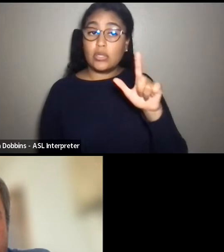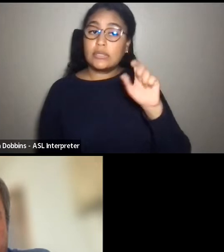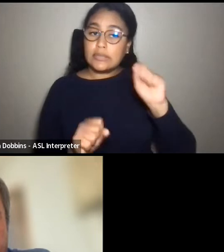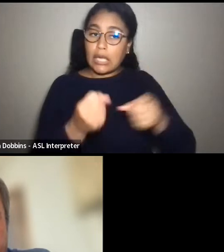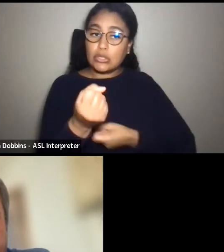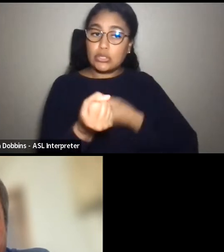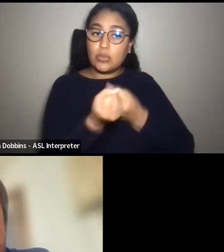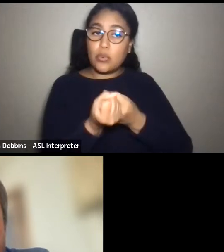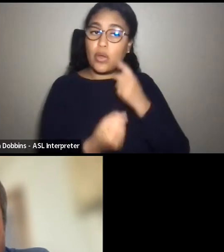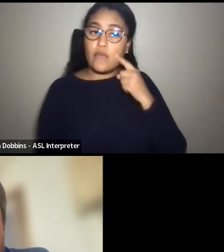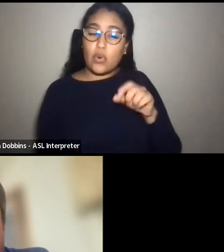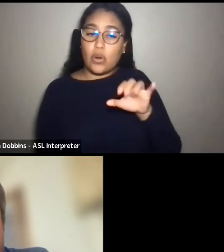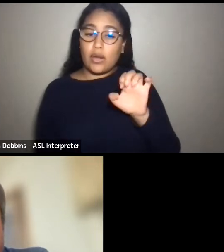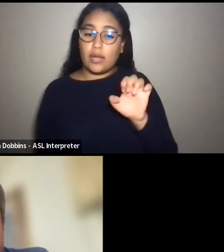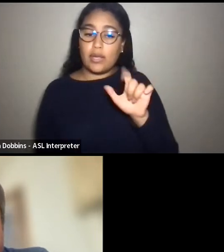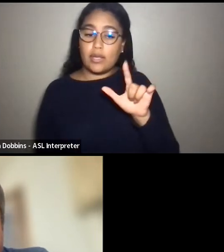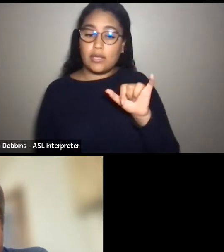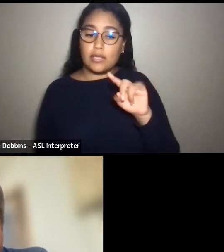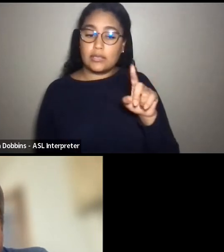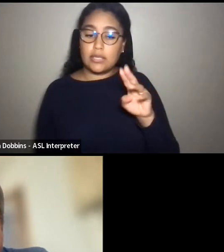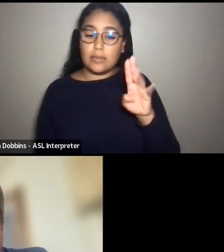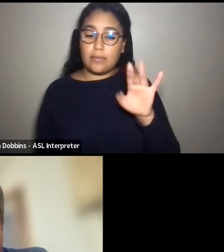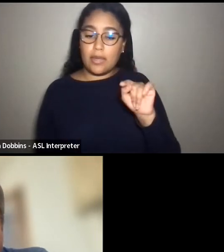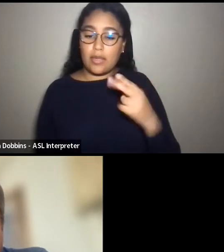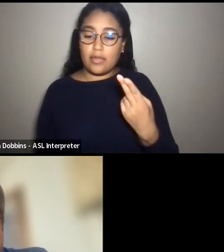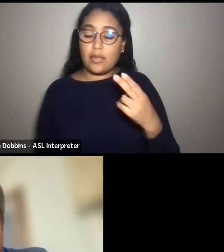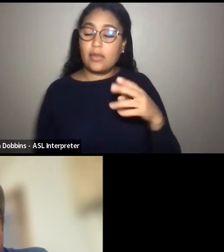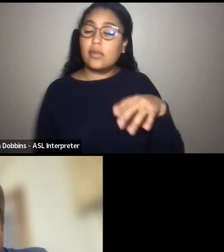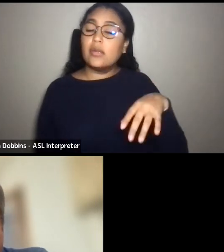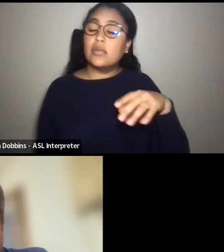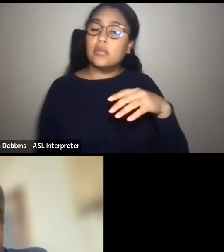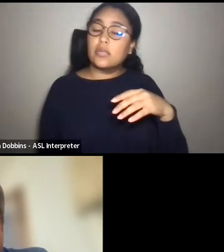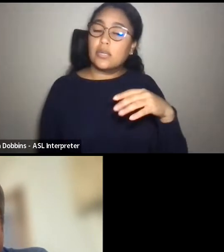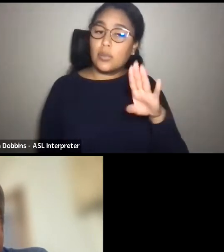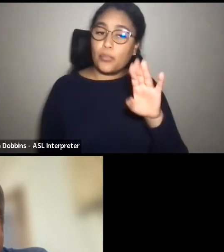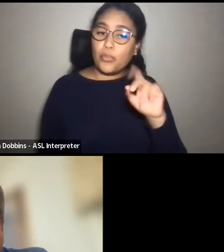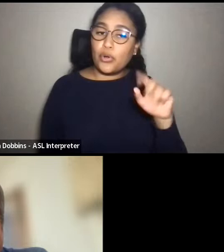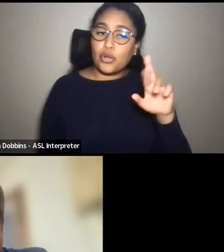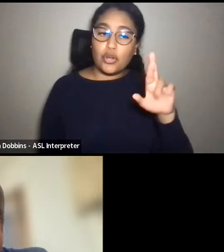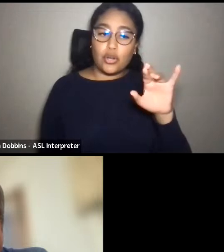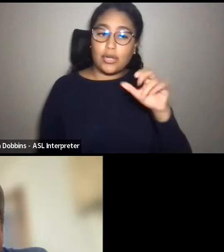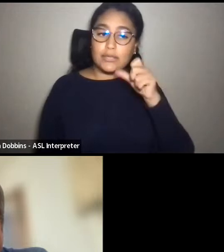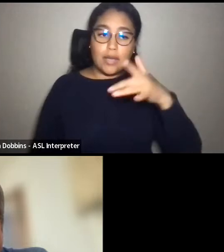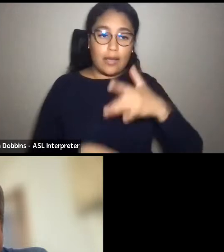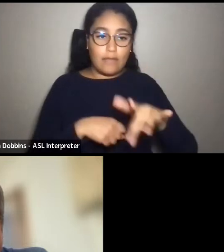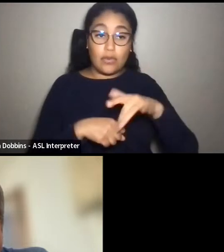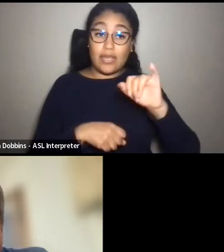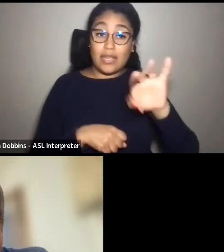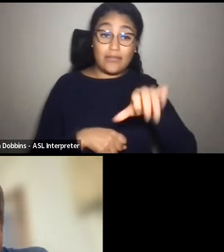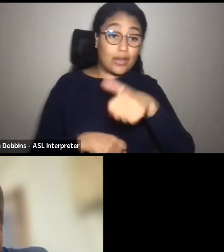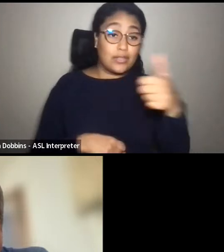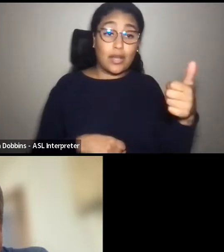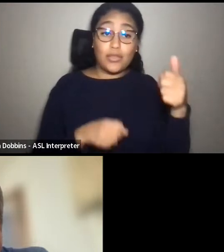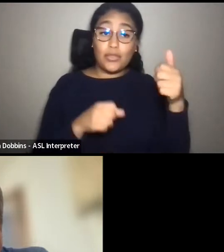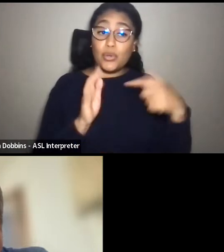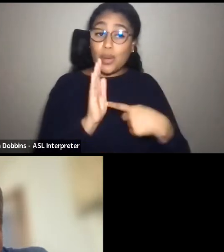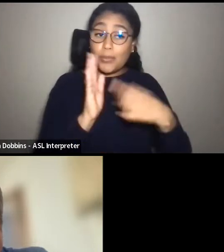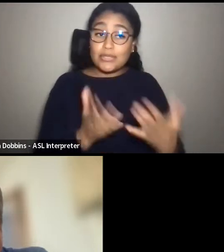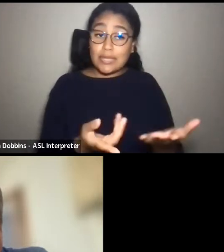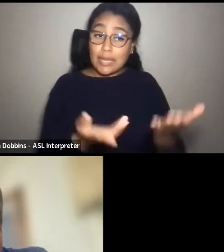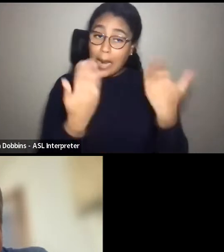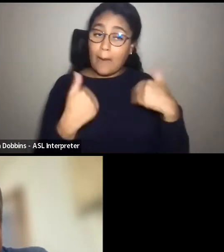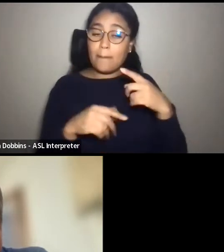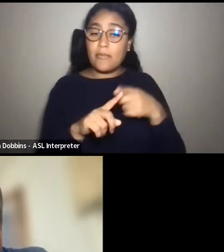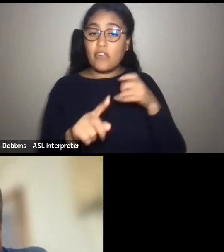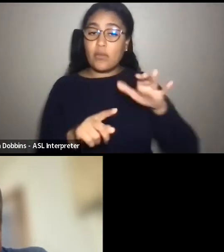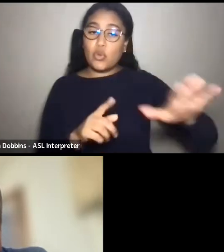of Elizabeth Garcia Arias, and if Superintendent Booker is not available, if we may have a representative from your